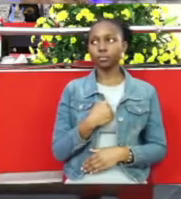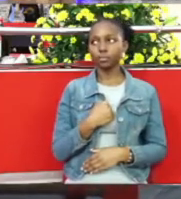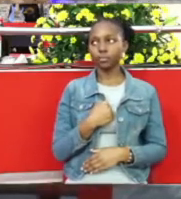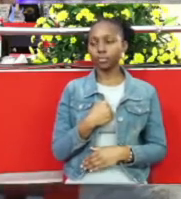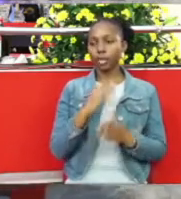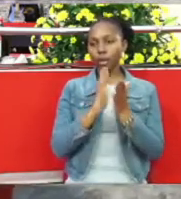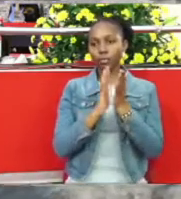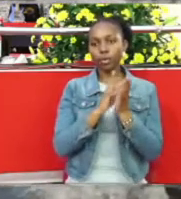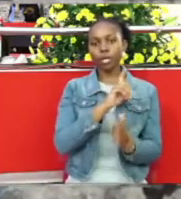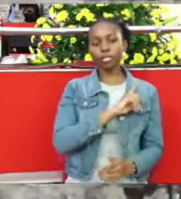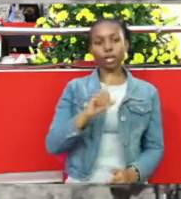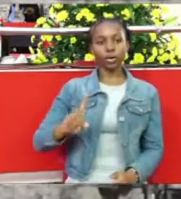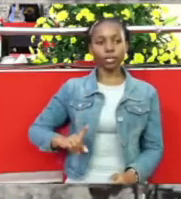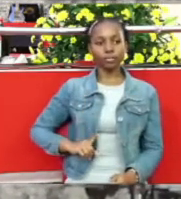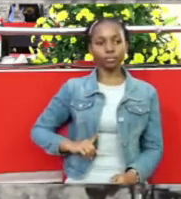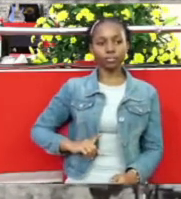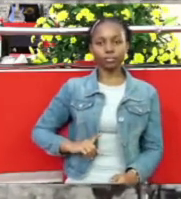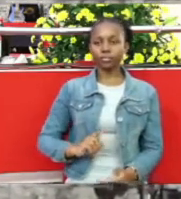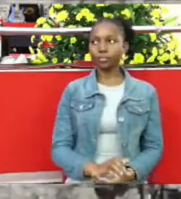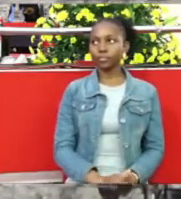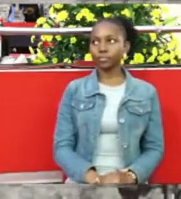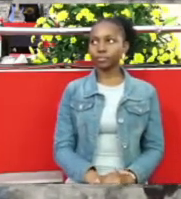Bwana Yesu asifiwe. Amen.